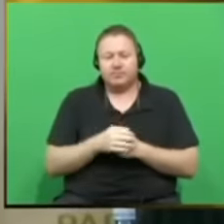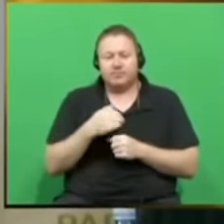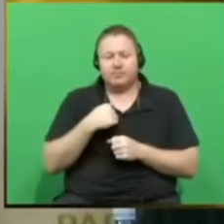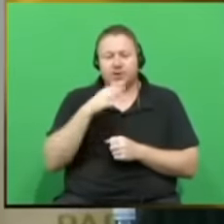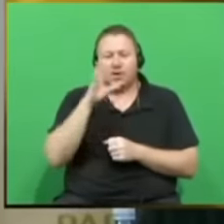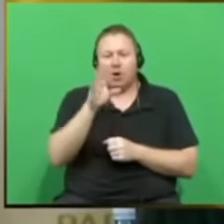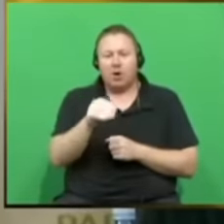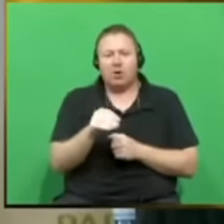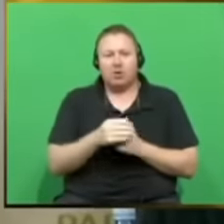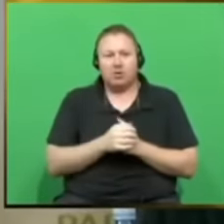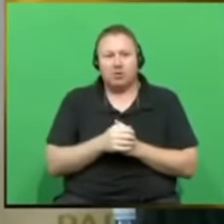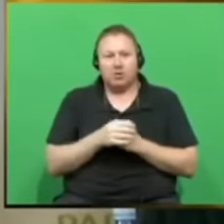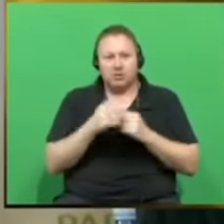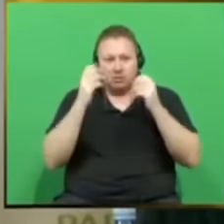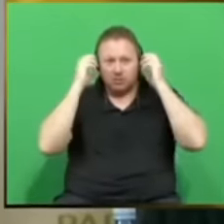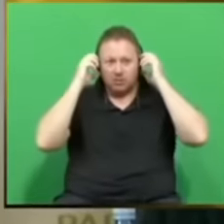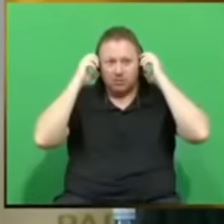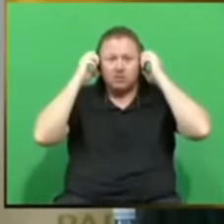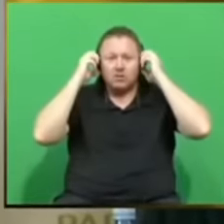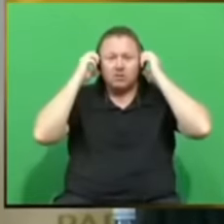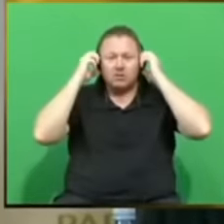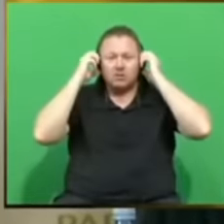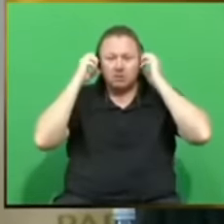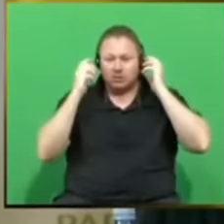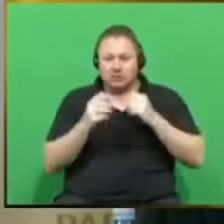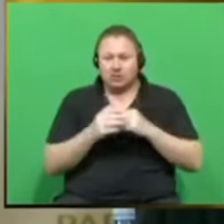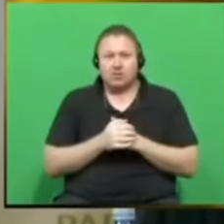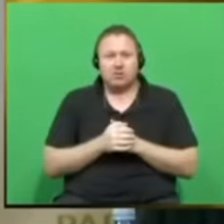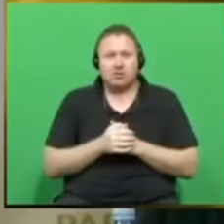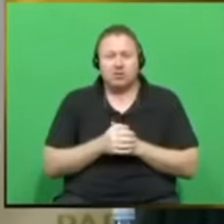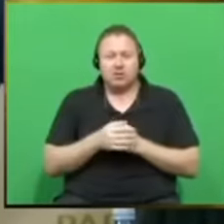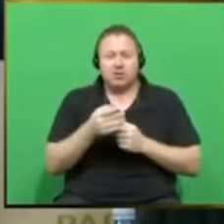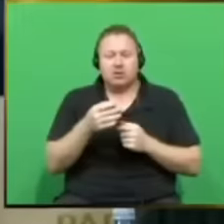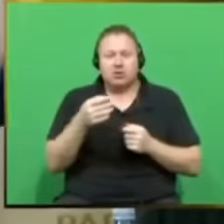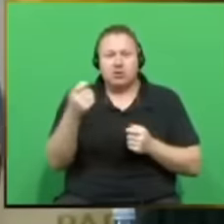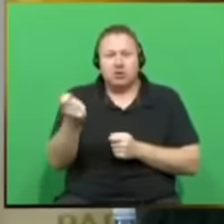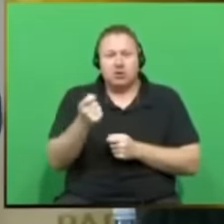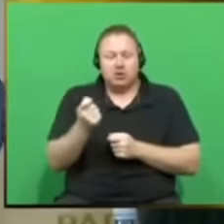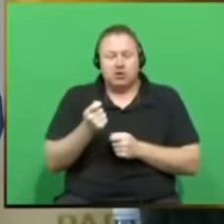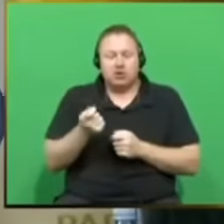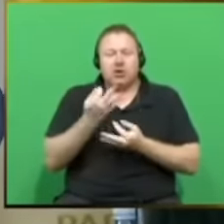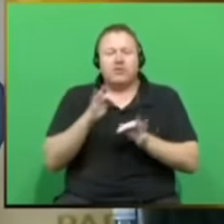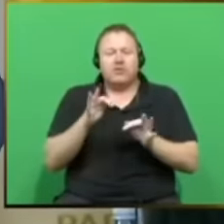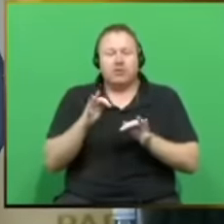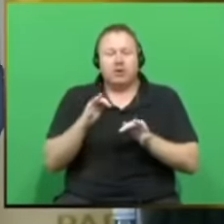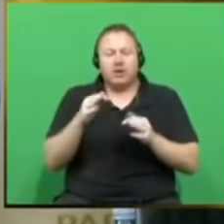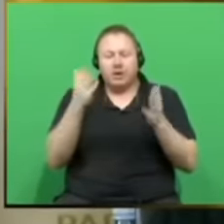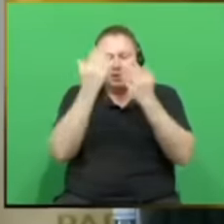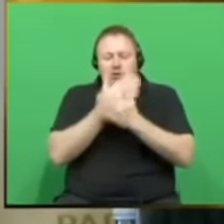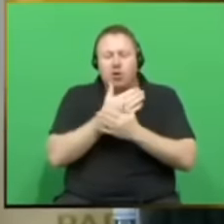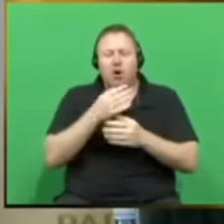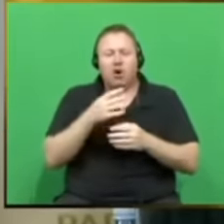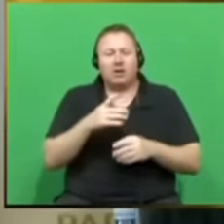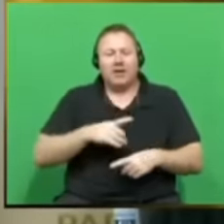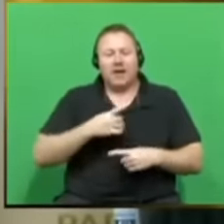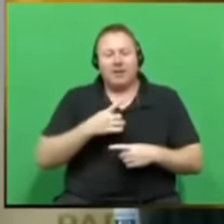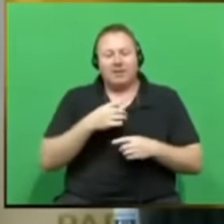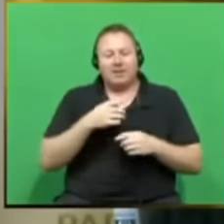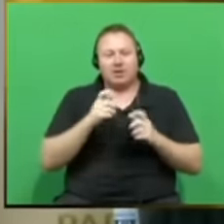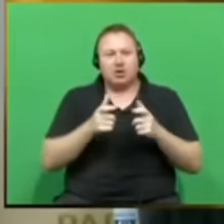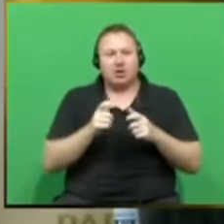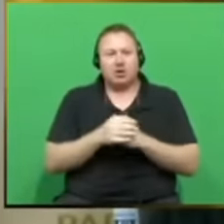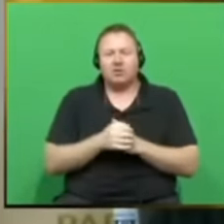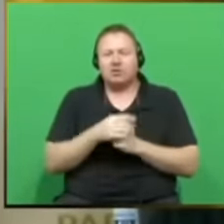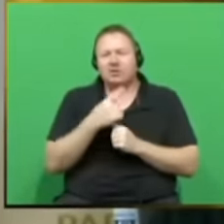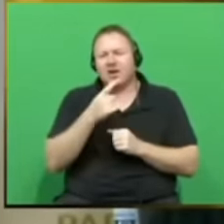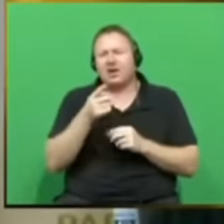if they sold sugar-free dark diabetic chocolate, because I'm a diabetic. And they said to me, they normally